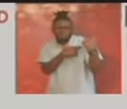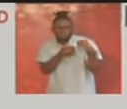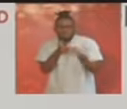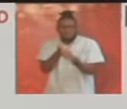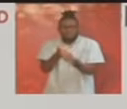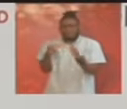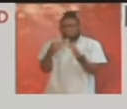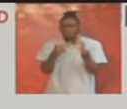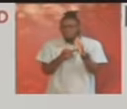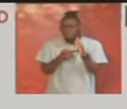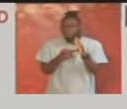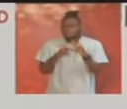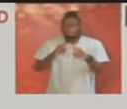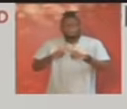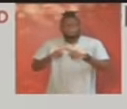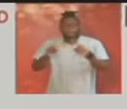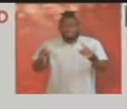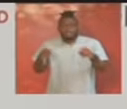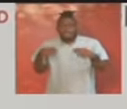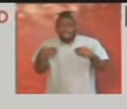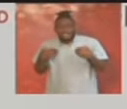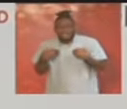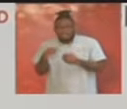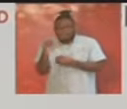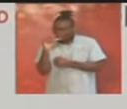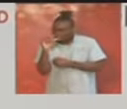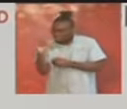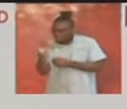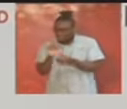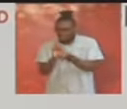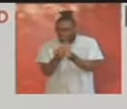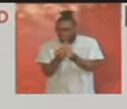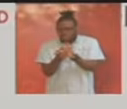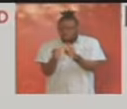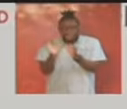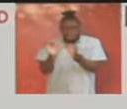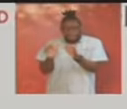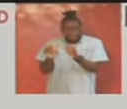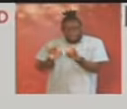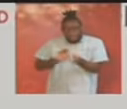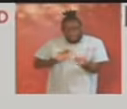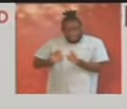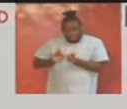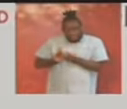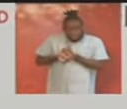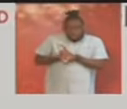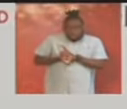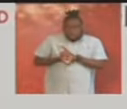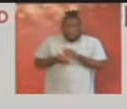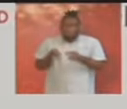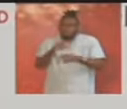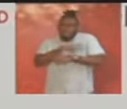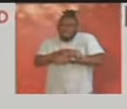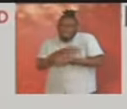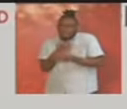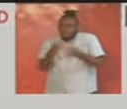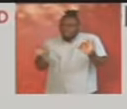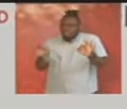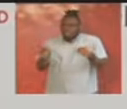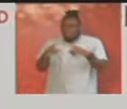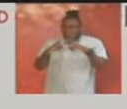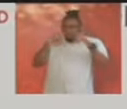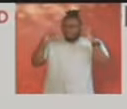But small changes in behavior can have changes in that equilibrium, that balance between behavior and cases. So